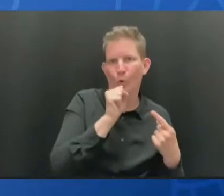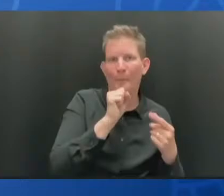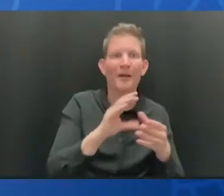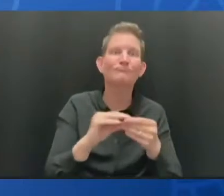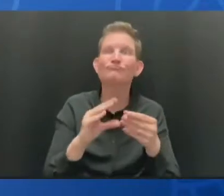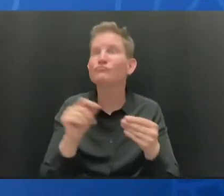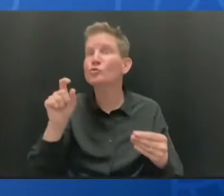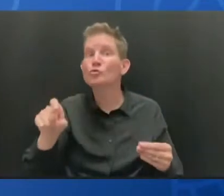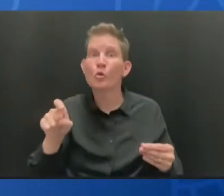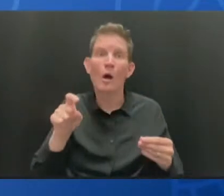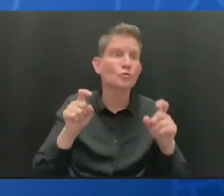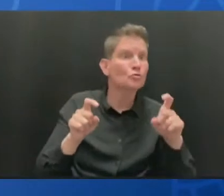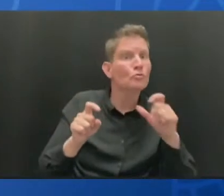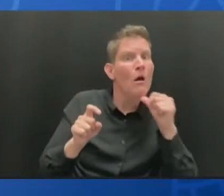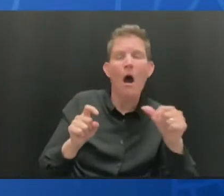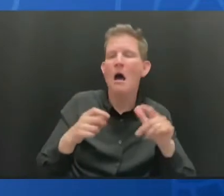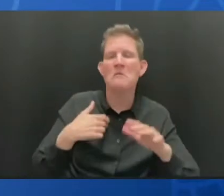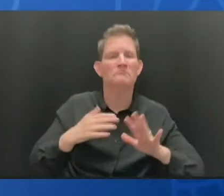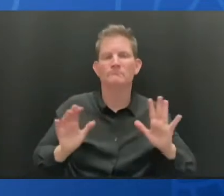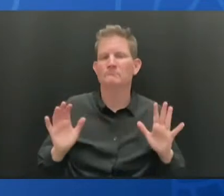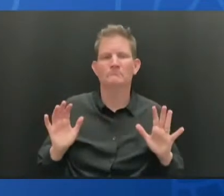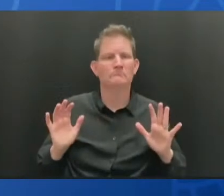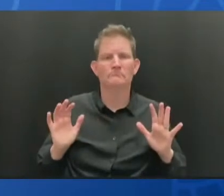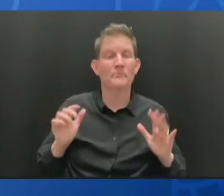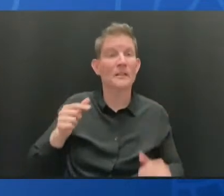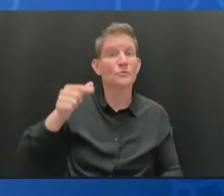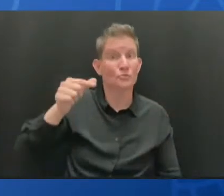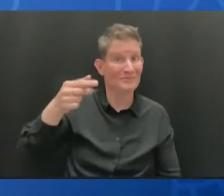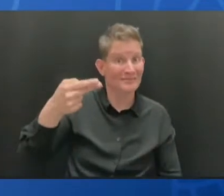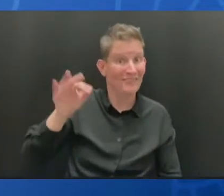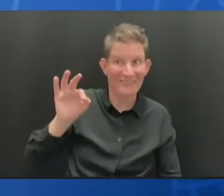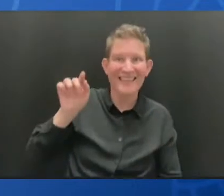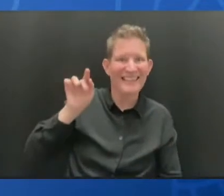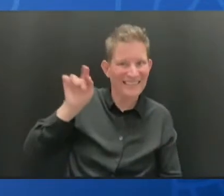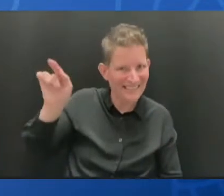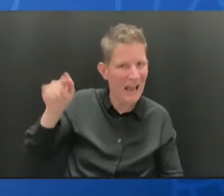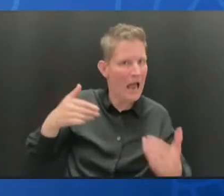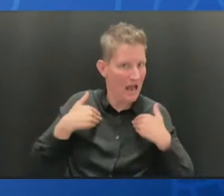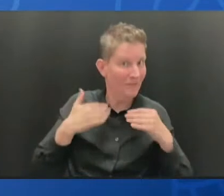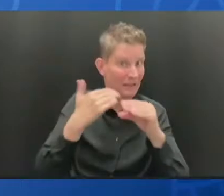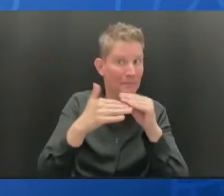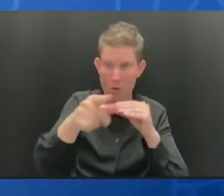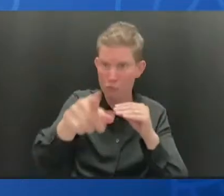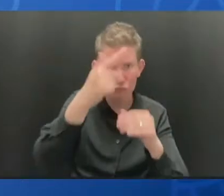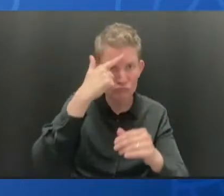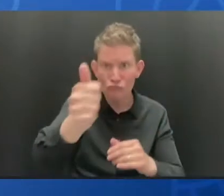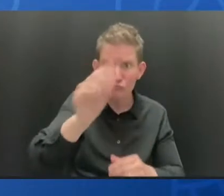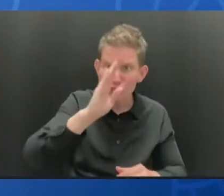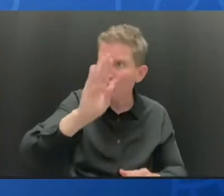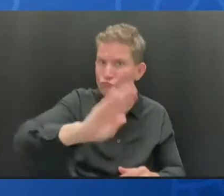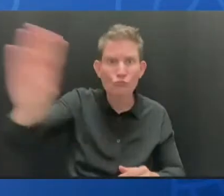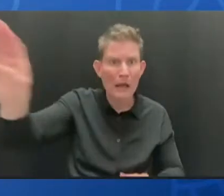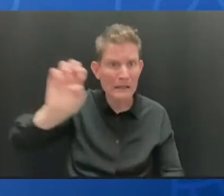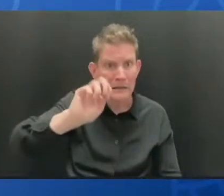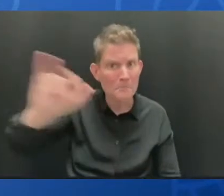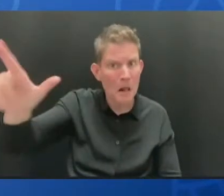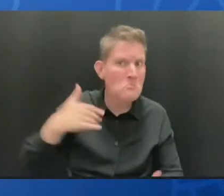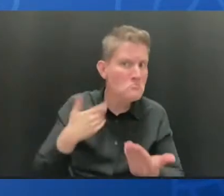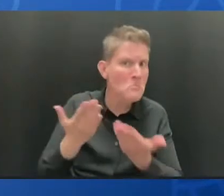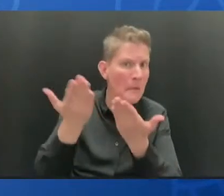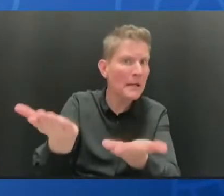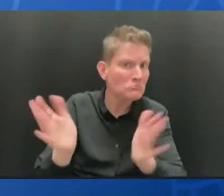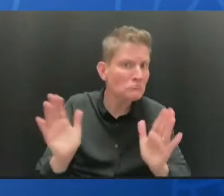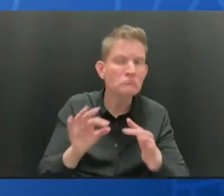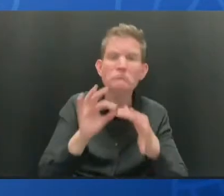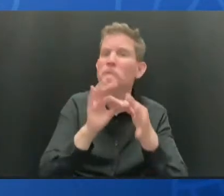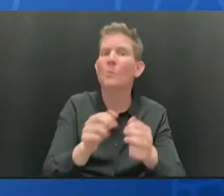Humanitarian Foundation has an email. They should be reached out to, and that's what I'd recommend regarding plans to expand, plans